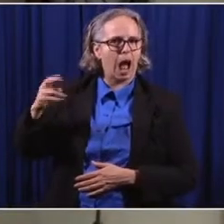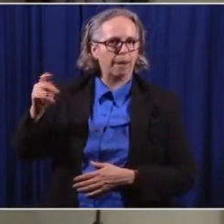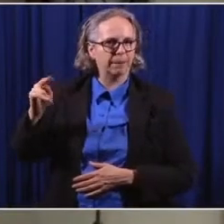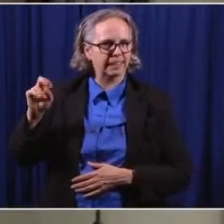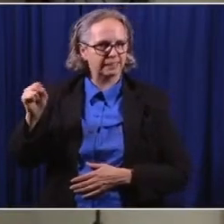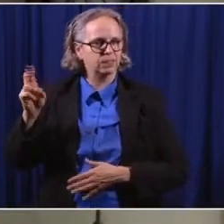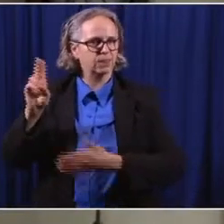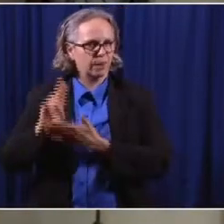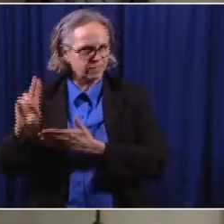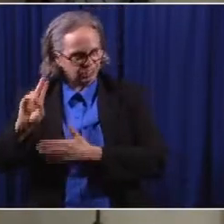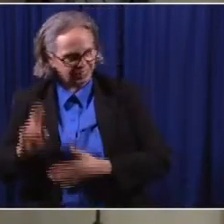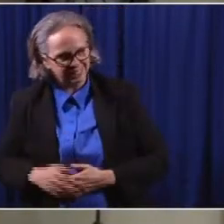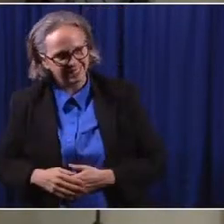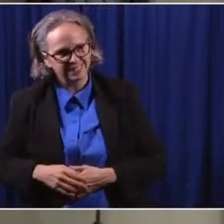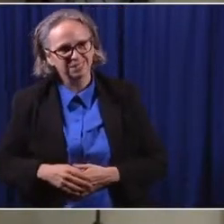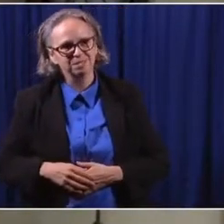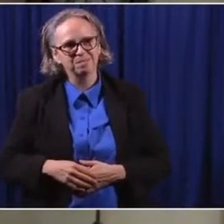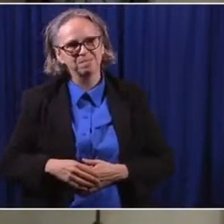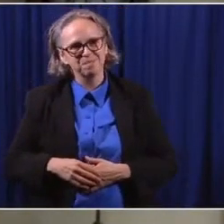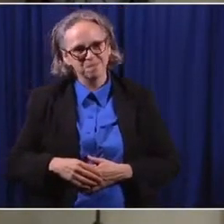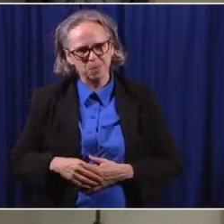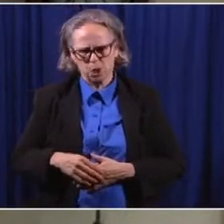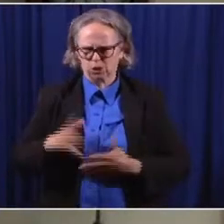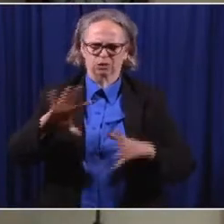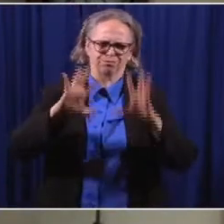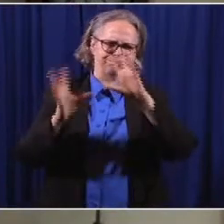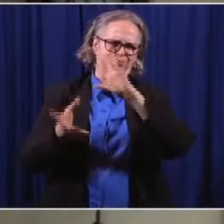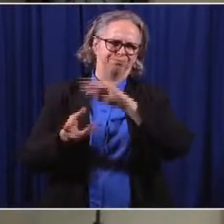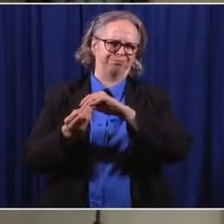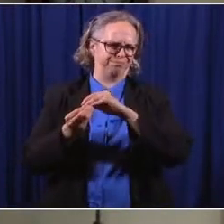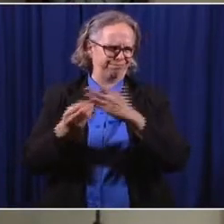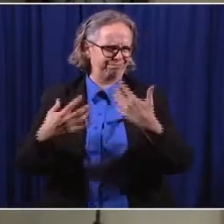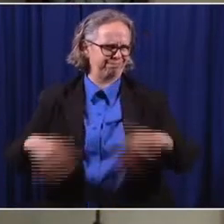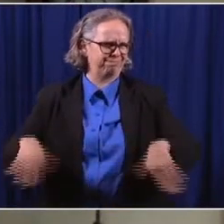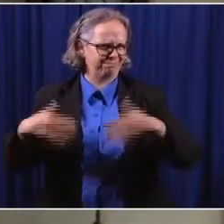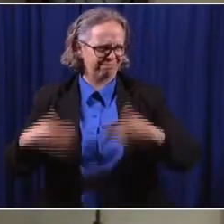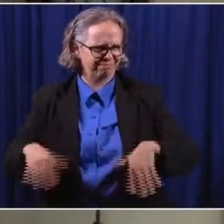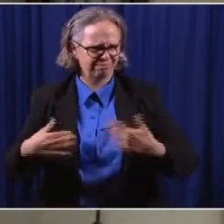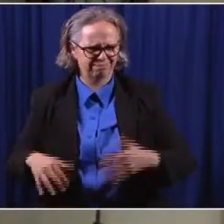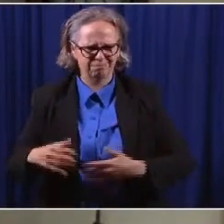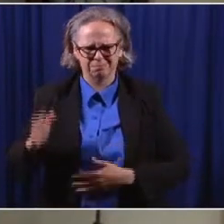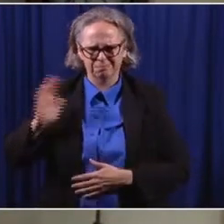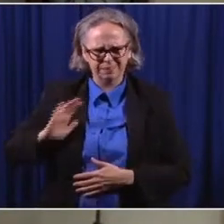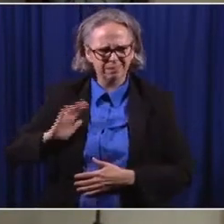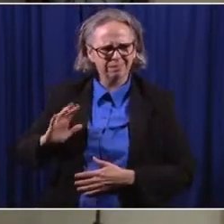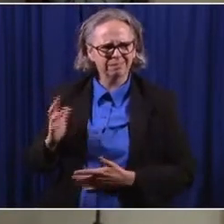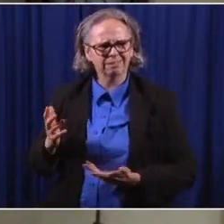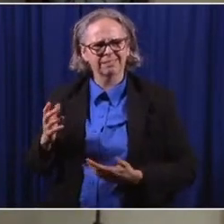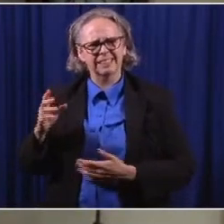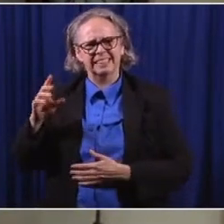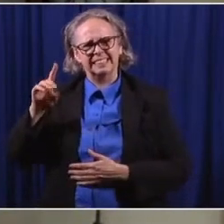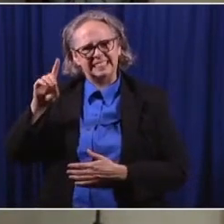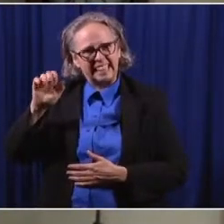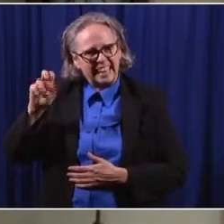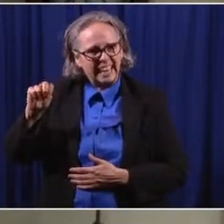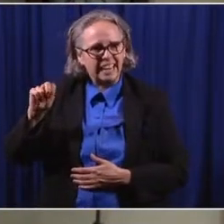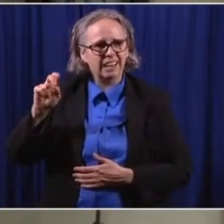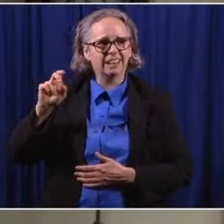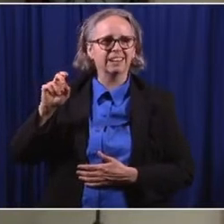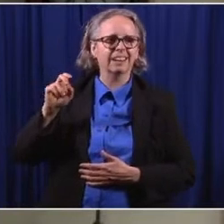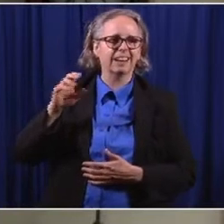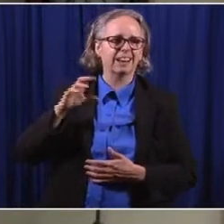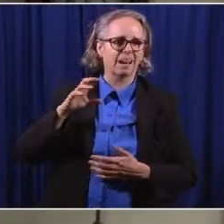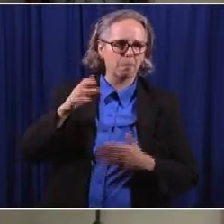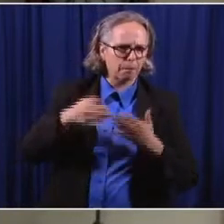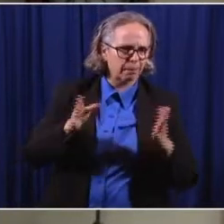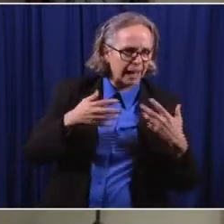academic service. She was also an Associate Dean of Practice for the Indiana University Richard Fairbanks School of Public Health and